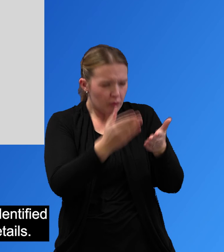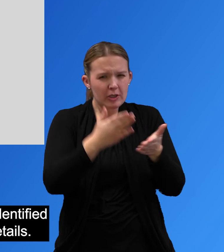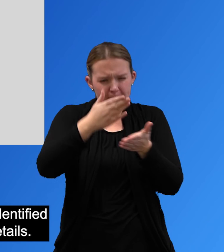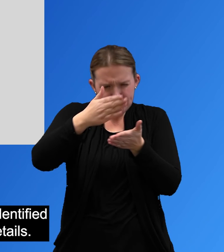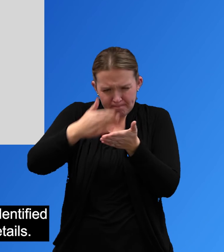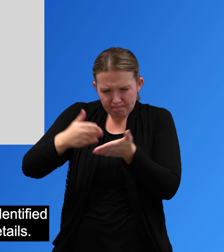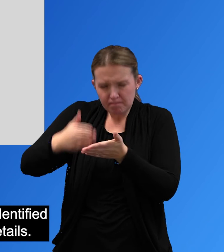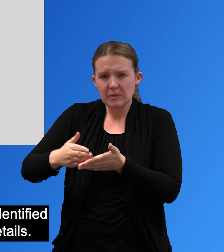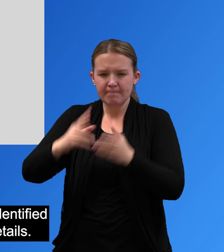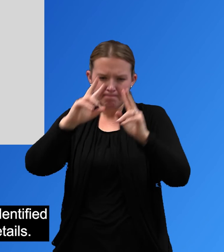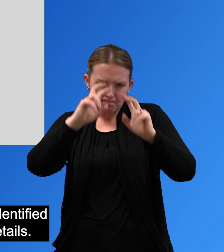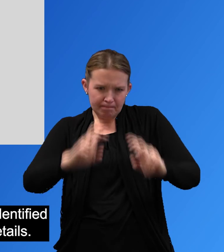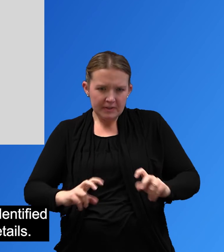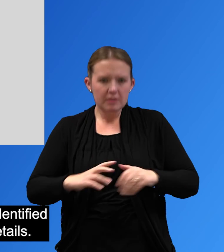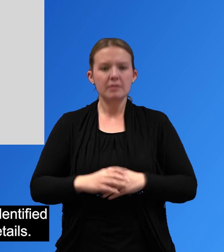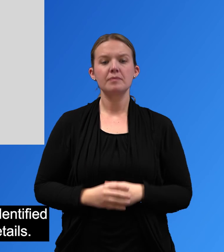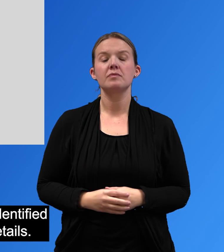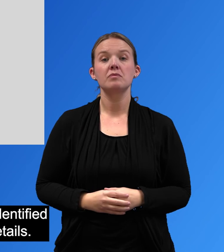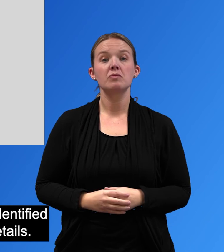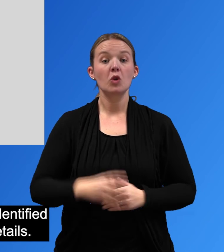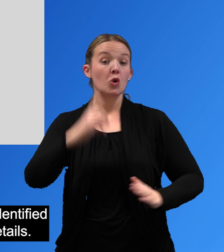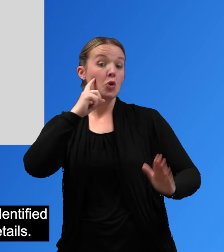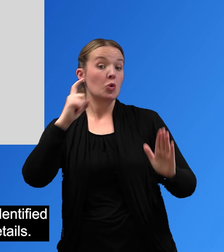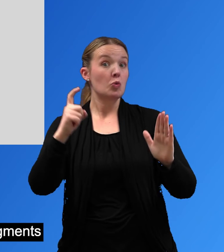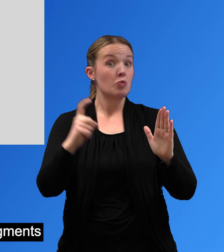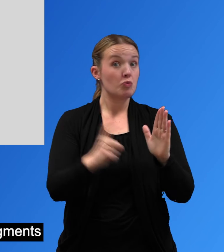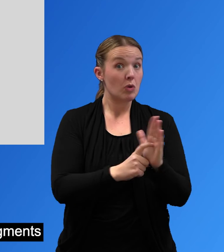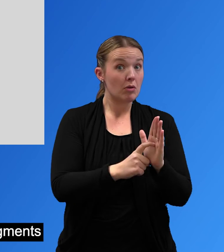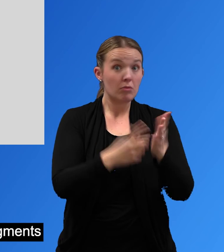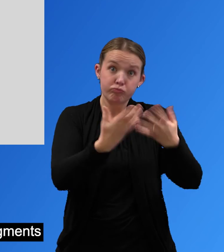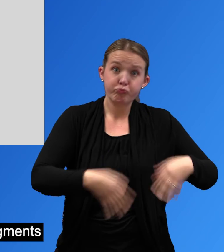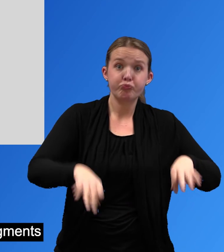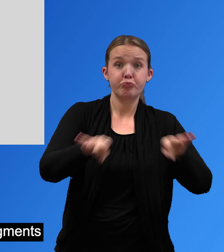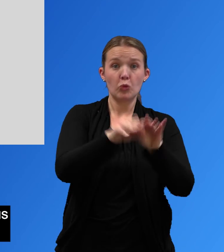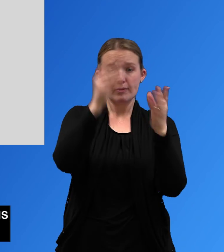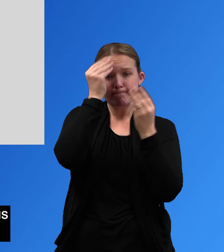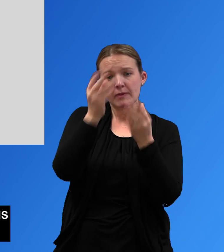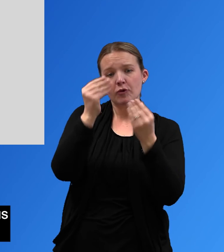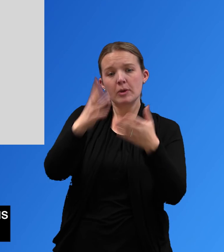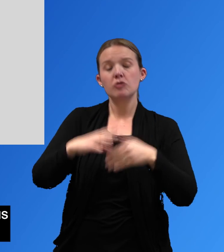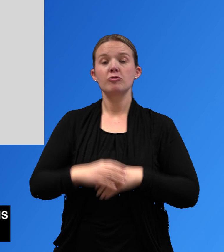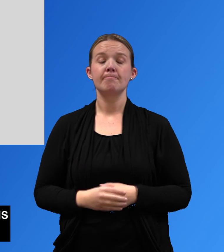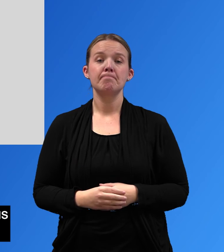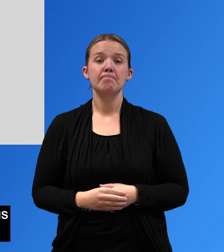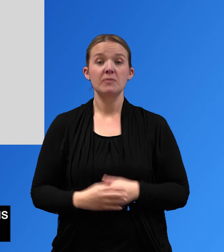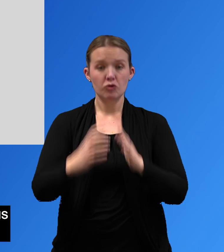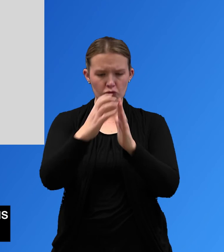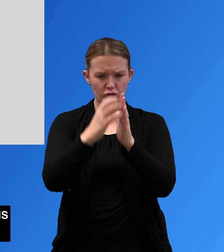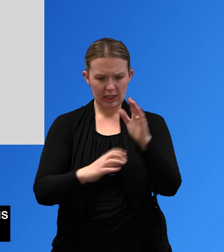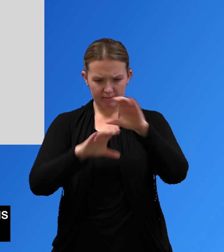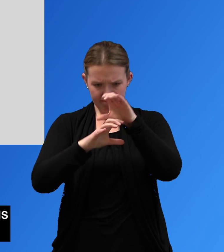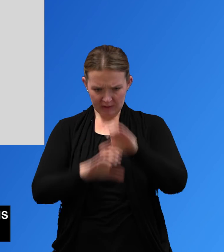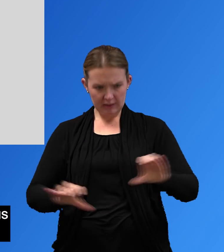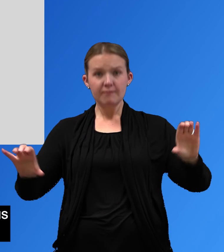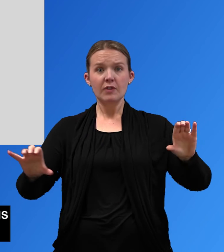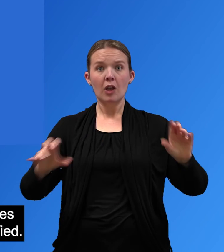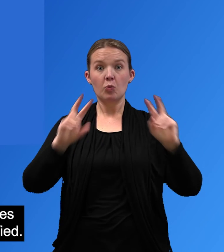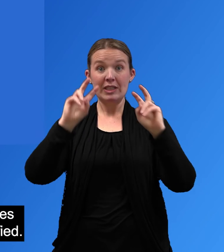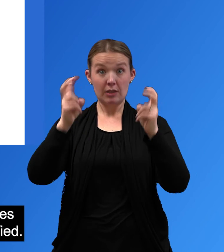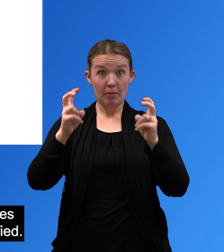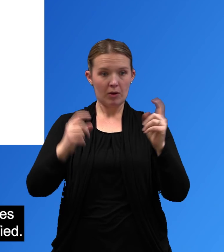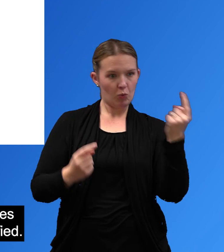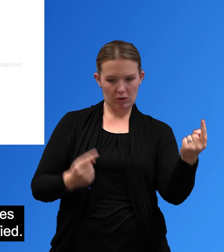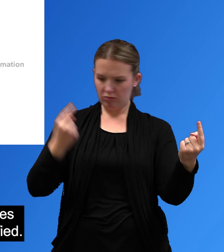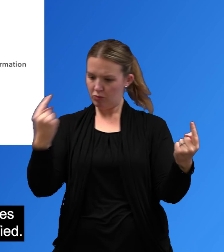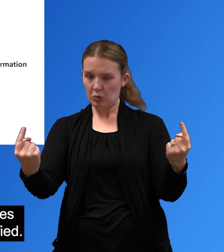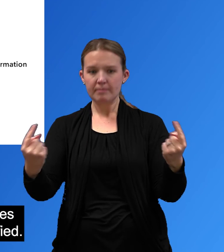Ensure that you have identified the most pertinent details. Divide the text into segments with a single focus or single topic.